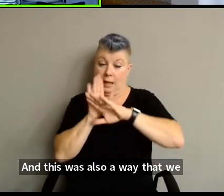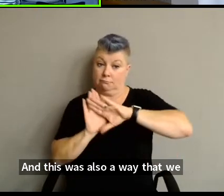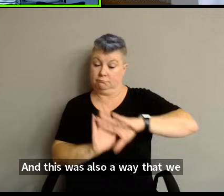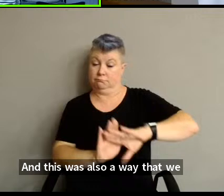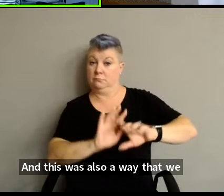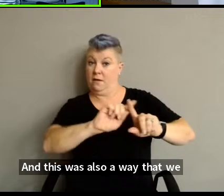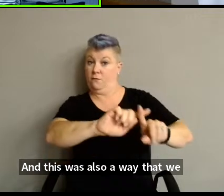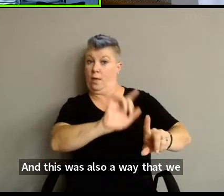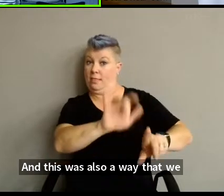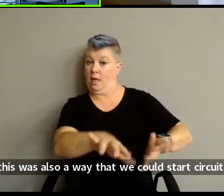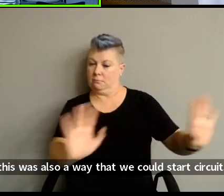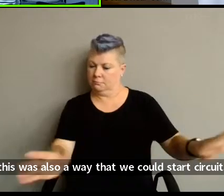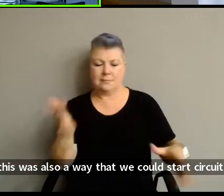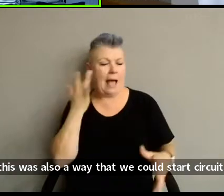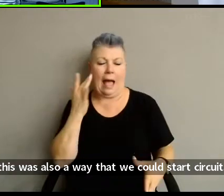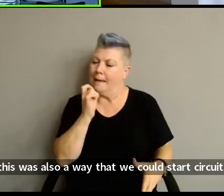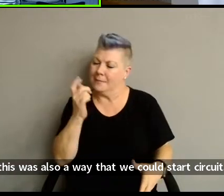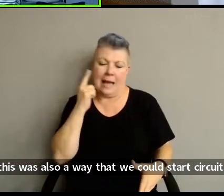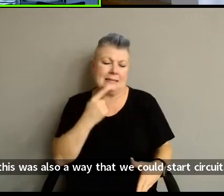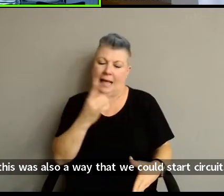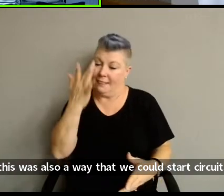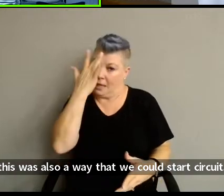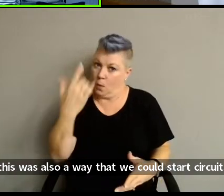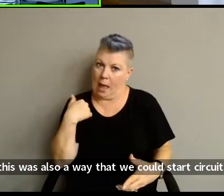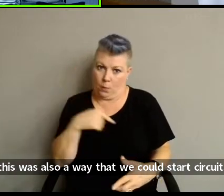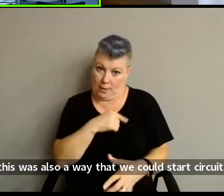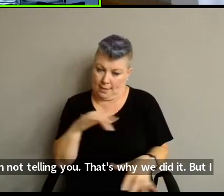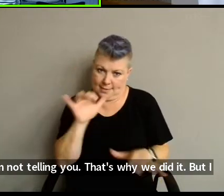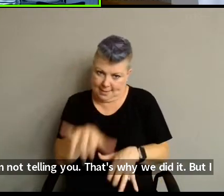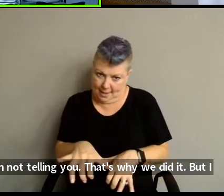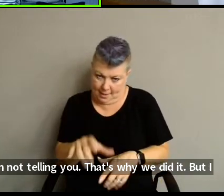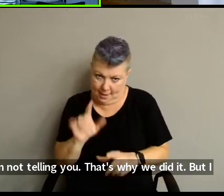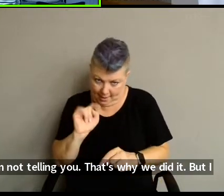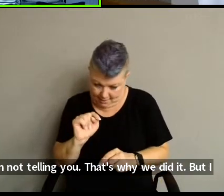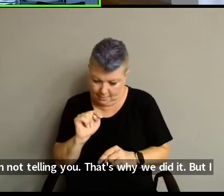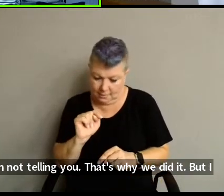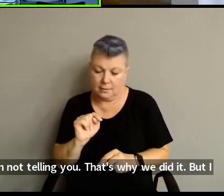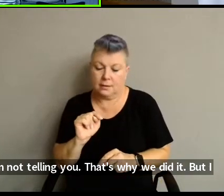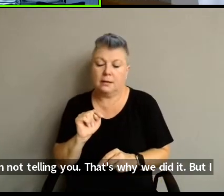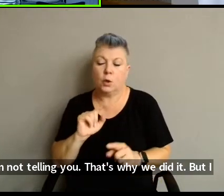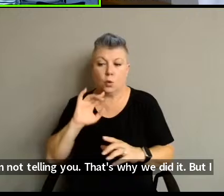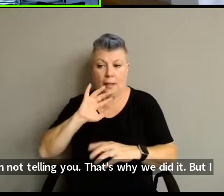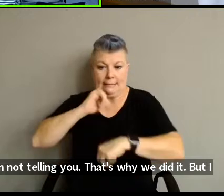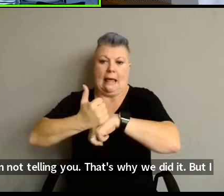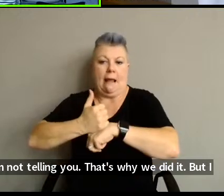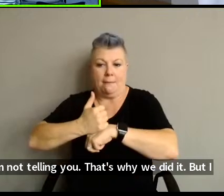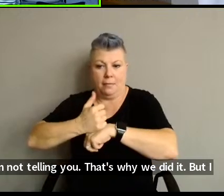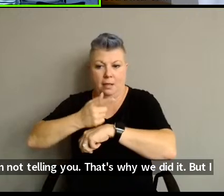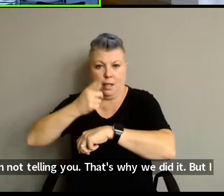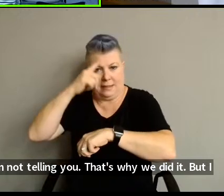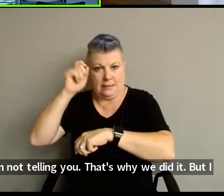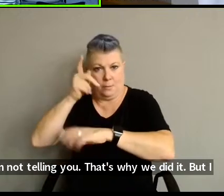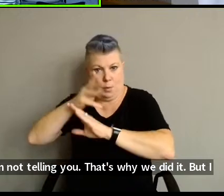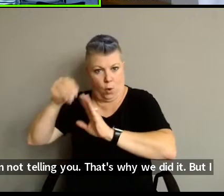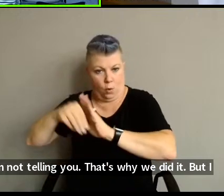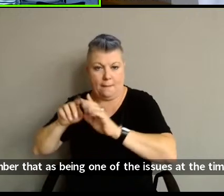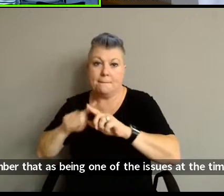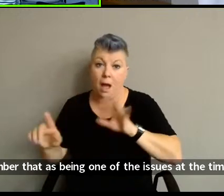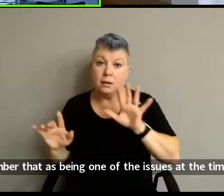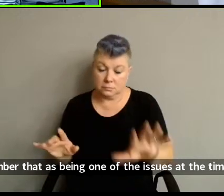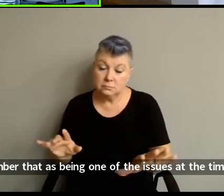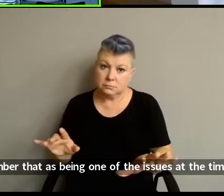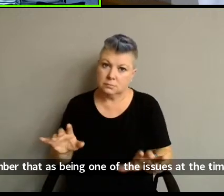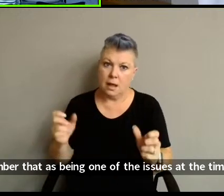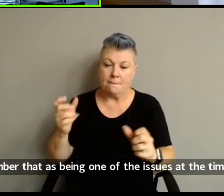not telling you that's why we did it, but I remember that as being one of the issues at the time. There are a lot of stories floating around. Yes, at that